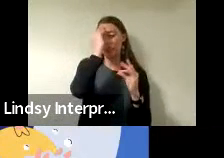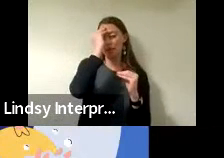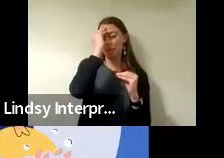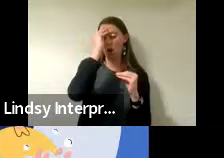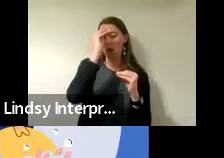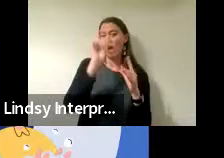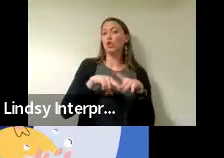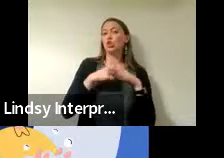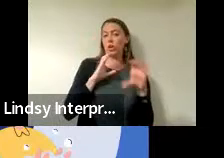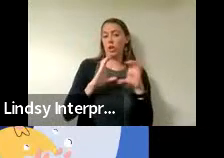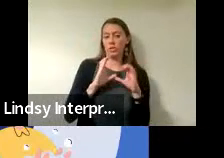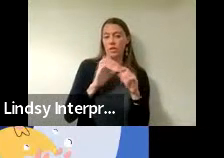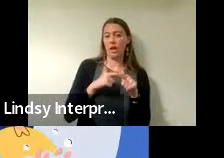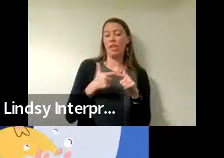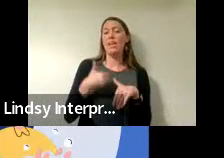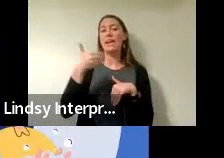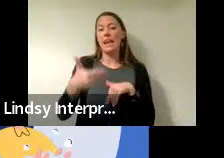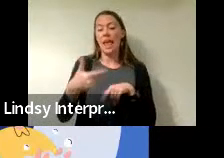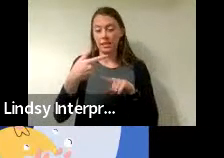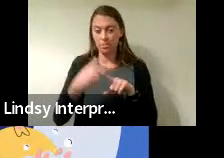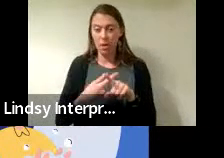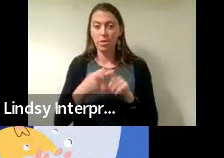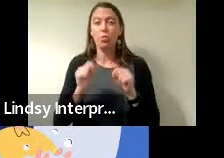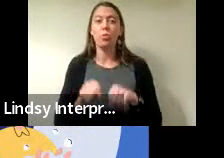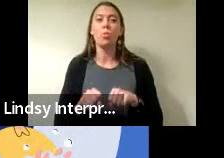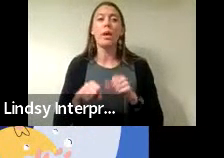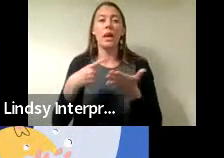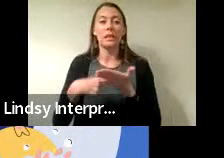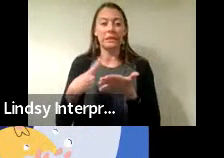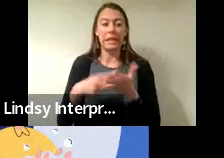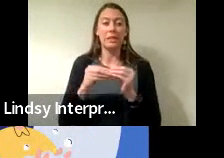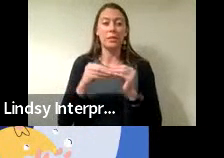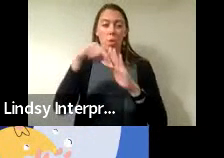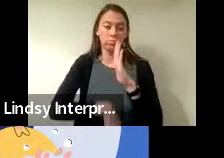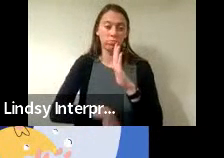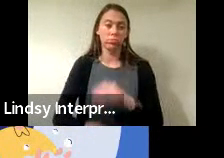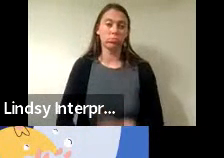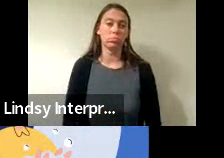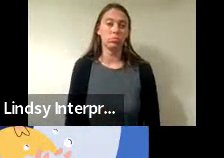and work those into our strategic plan. Okay, next slide.